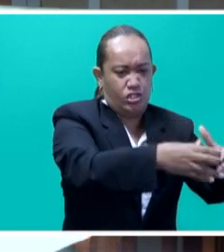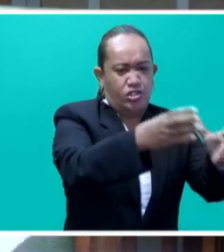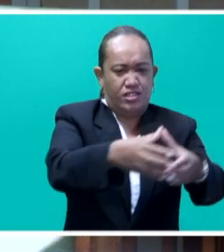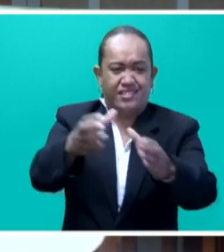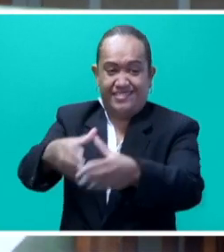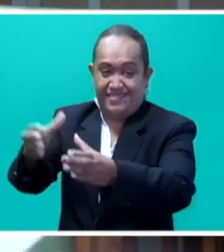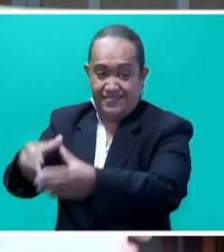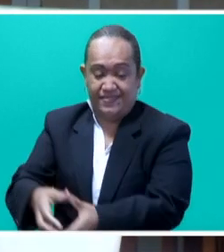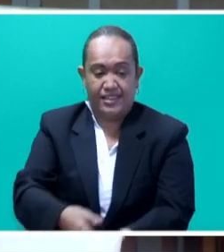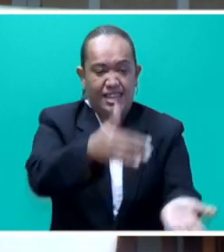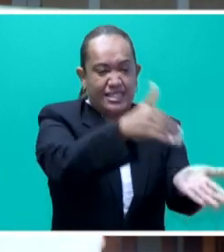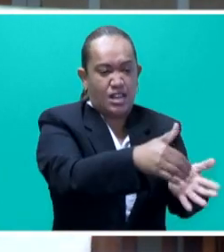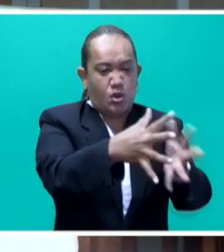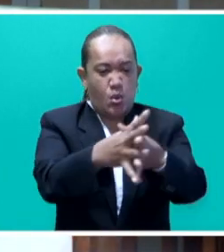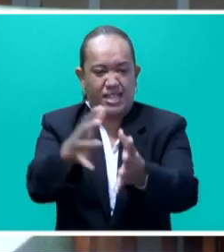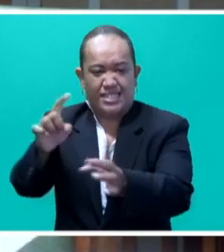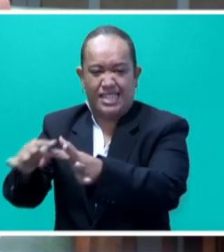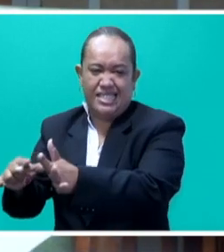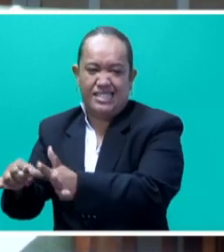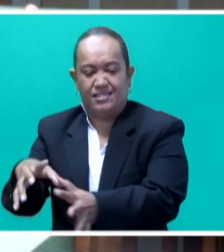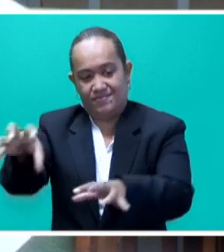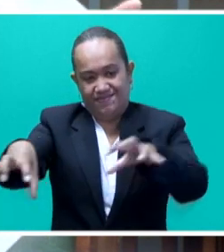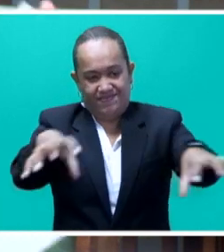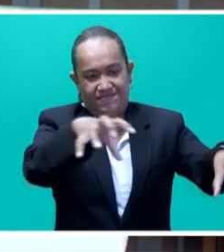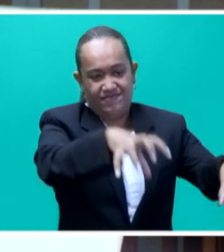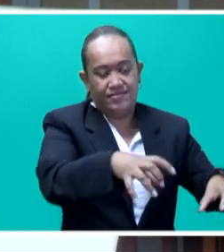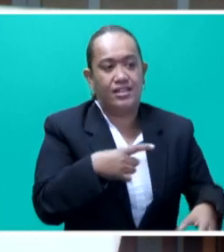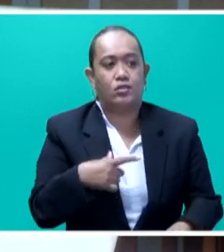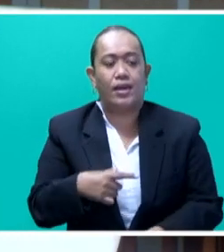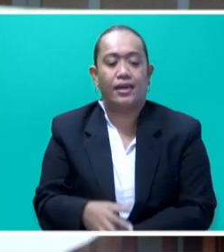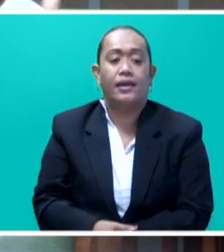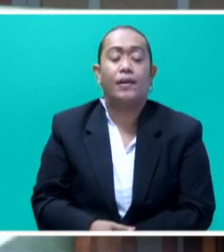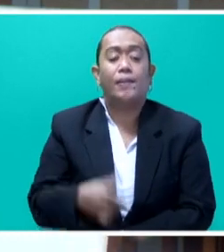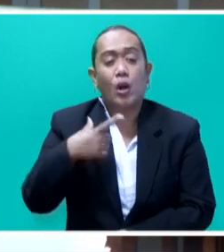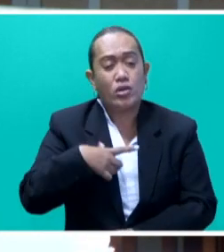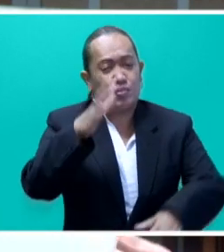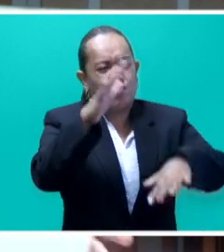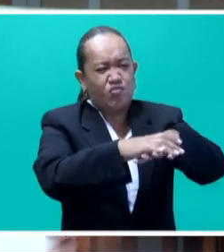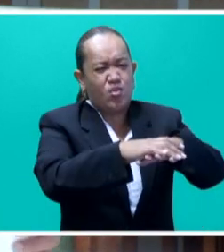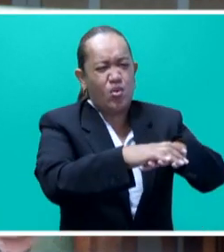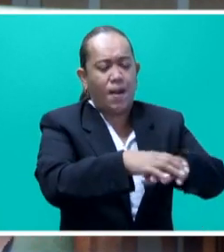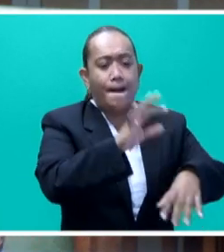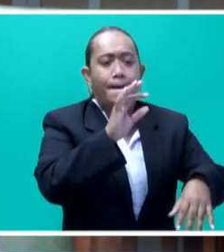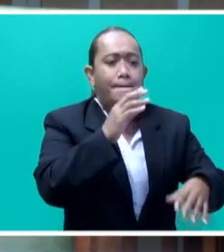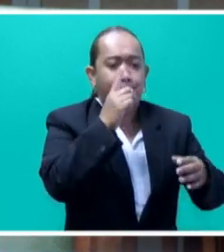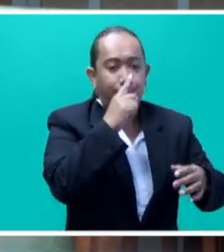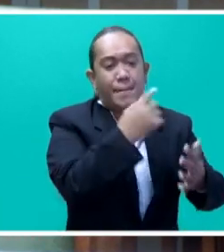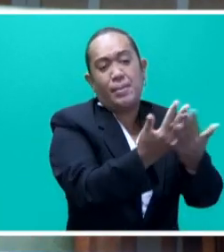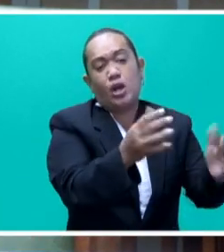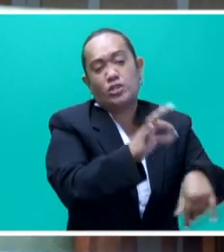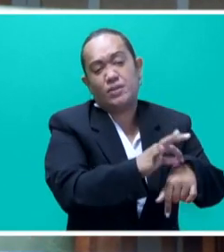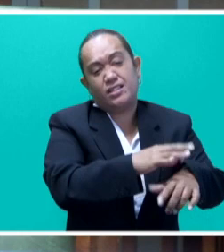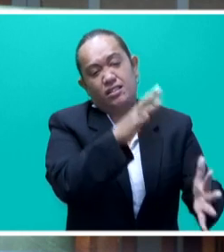pressure on the doctors and nurses who are already feeling the pressure because of COVID-19 in the public health system. It also means